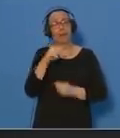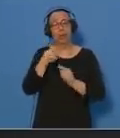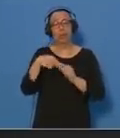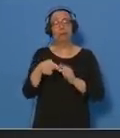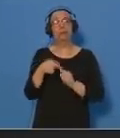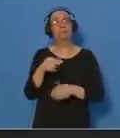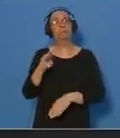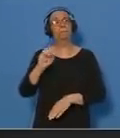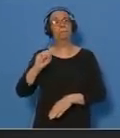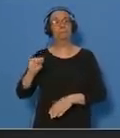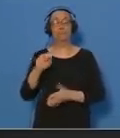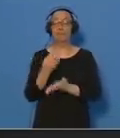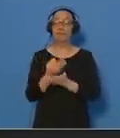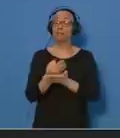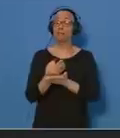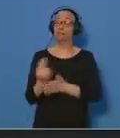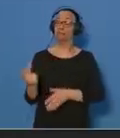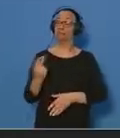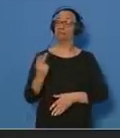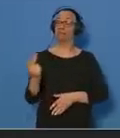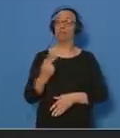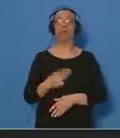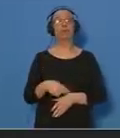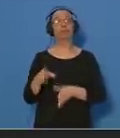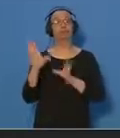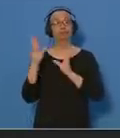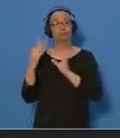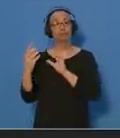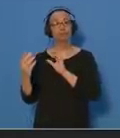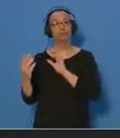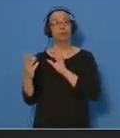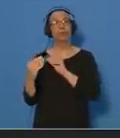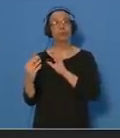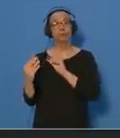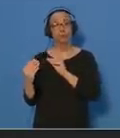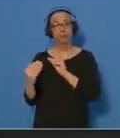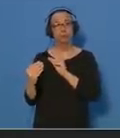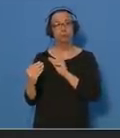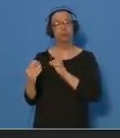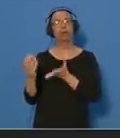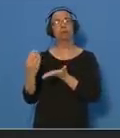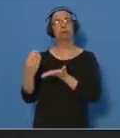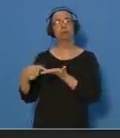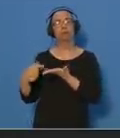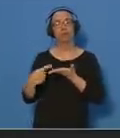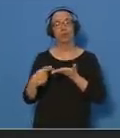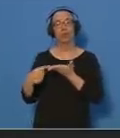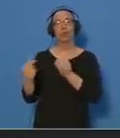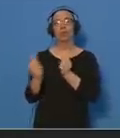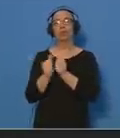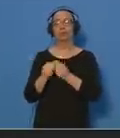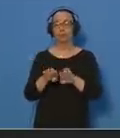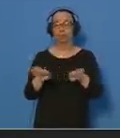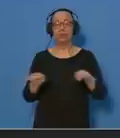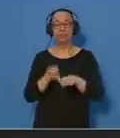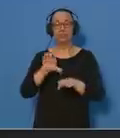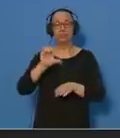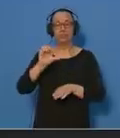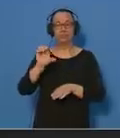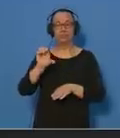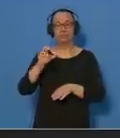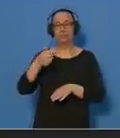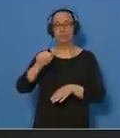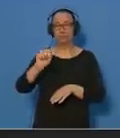I today had a conference call with the Bermuda Chamber of Commerce, we are continuing. He's going to be speaking shortly